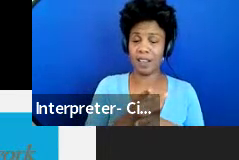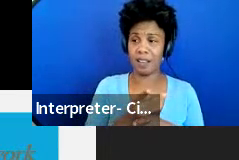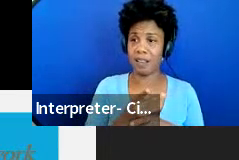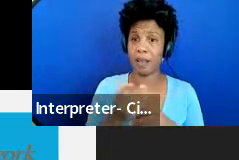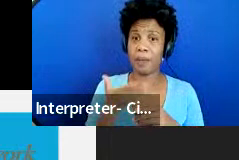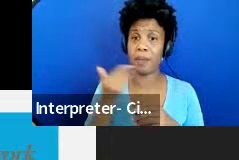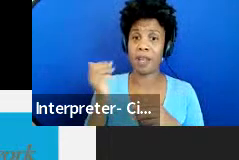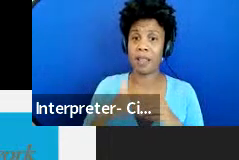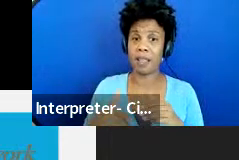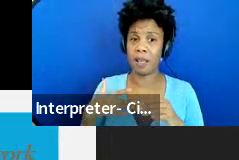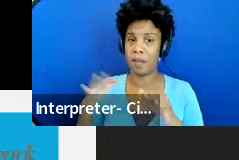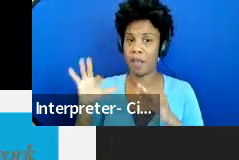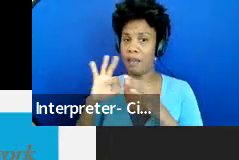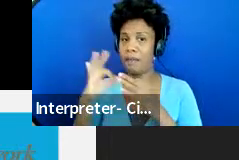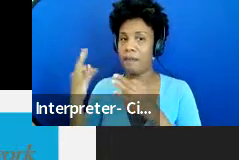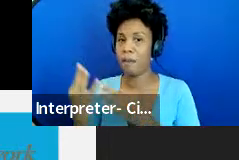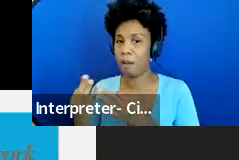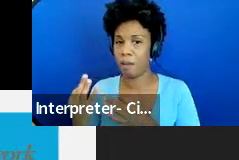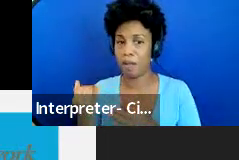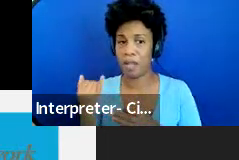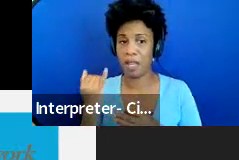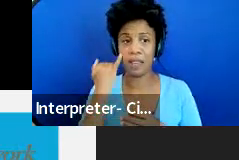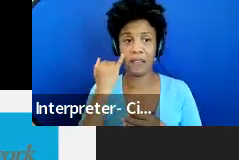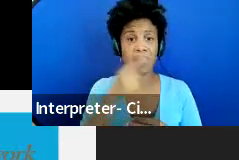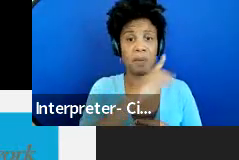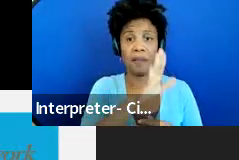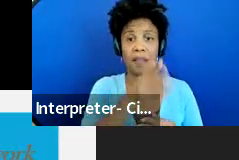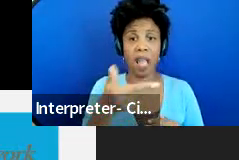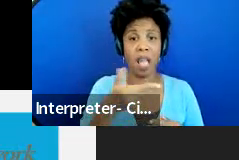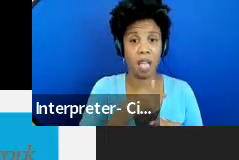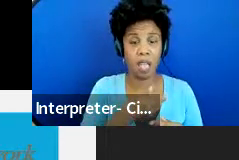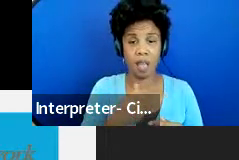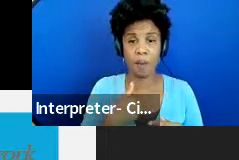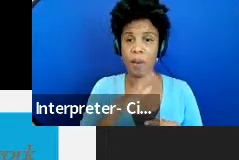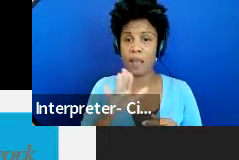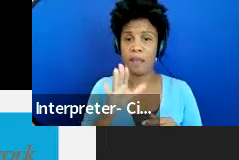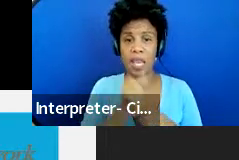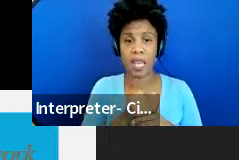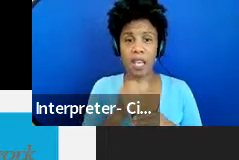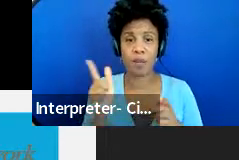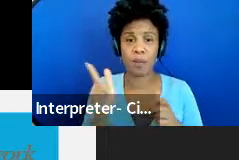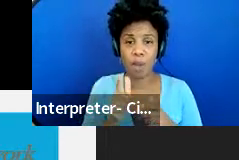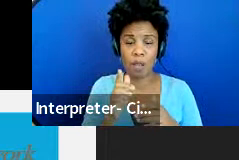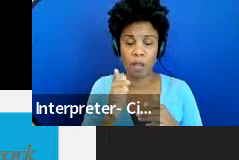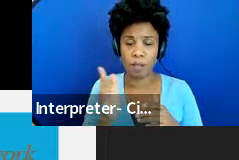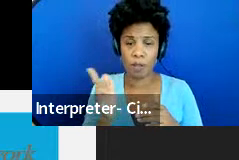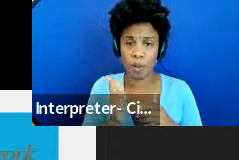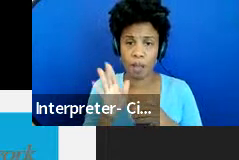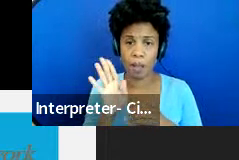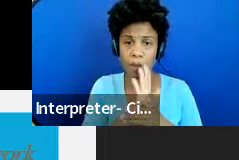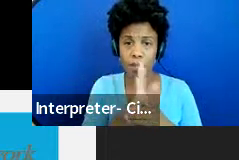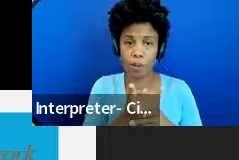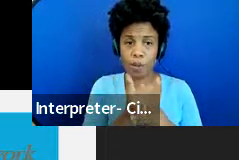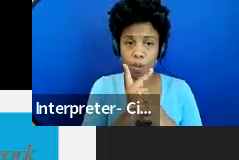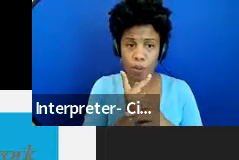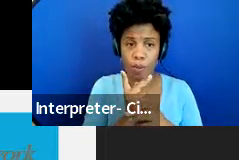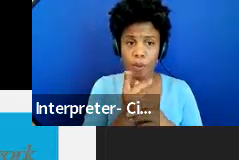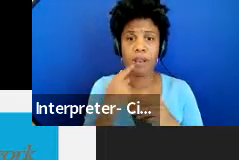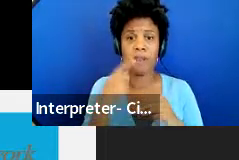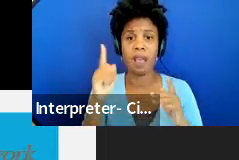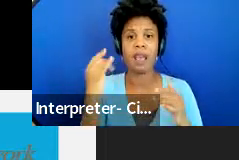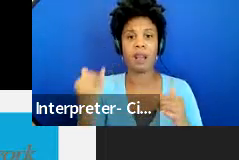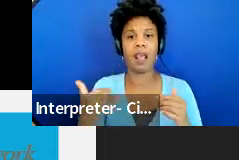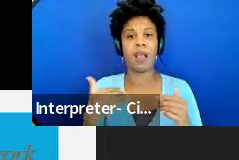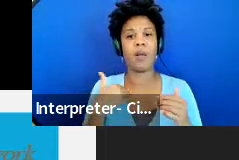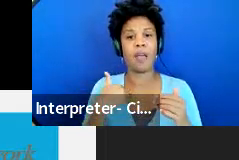business loan, and I now have a community wholesale." So she was able to, with the help of her member of parliament,